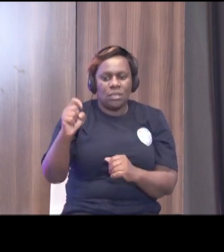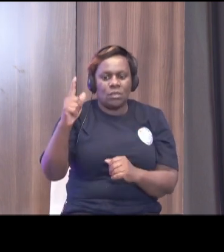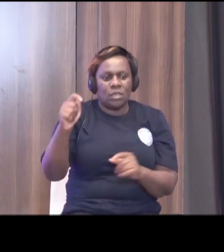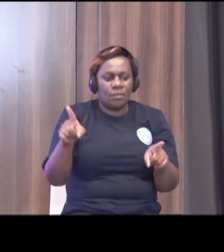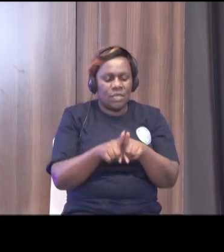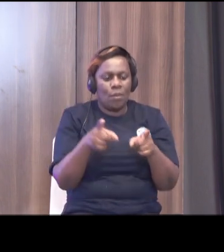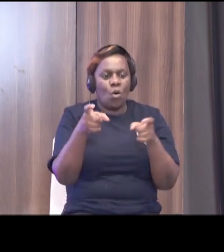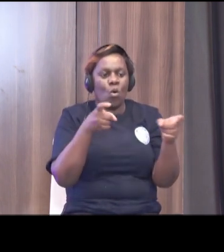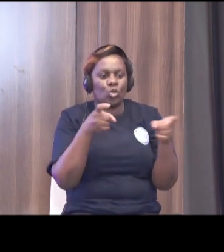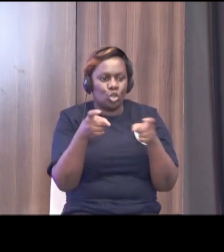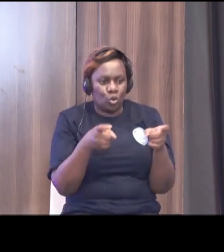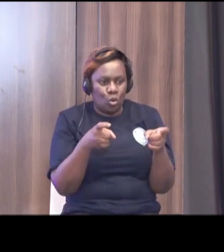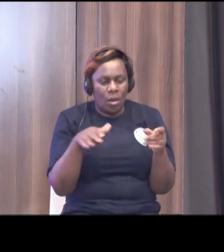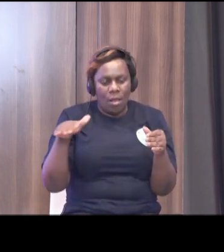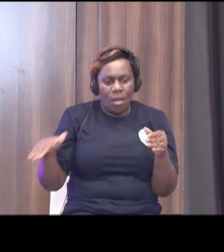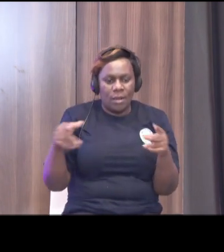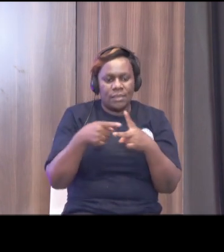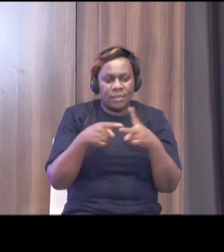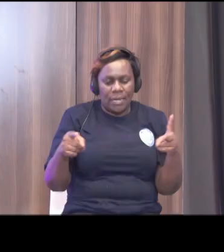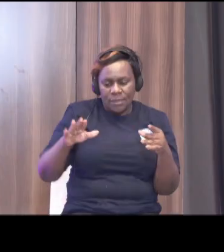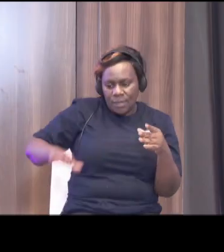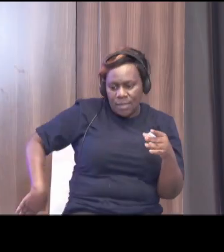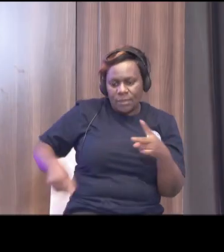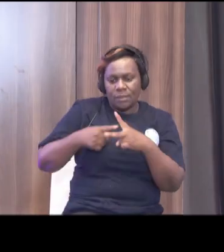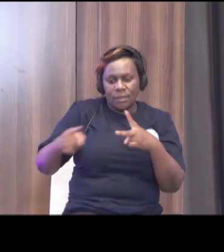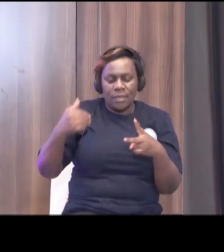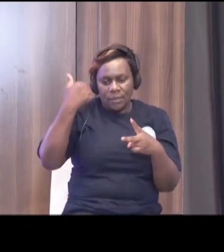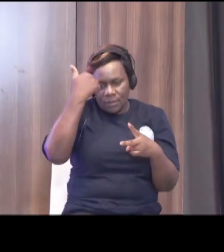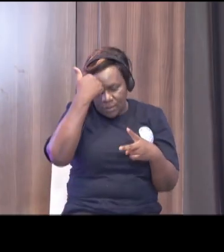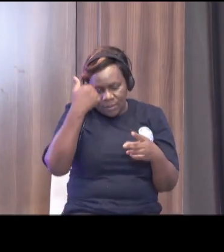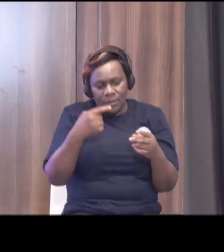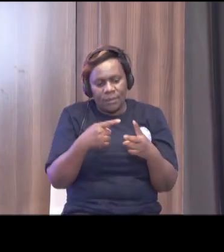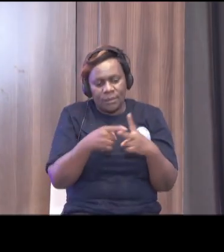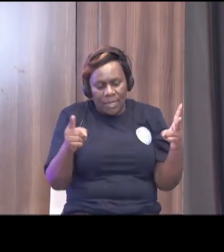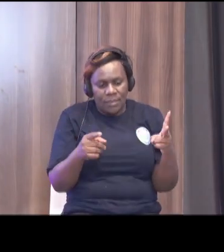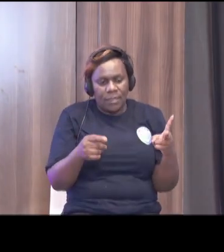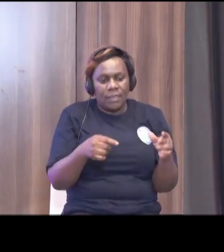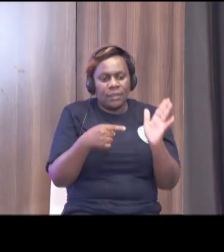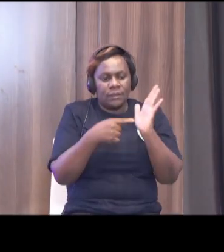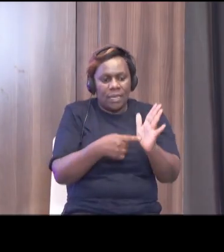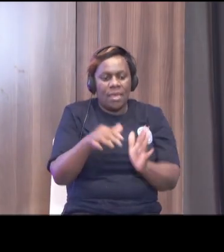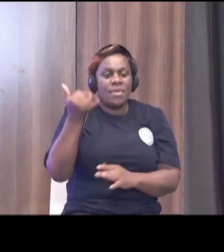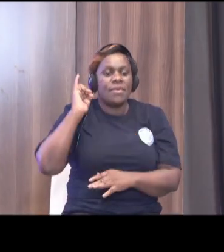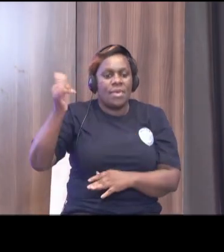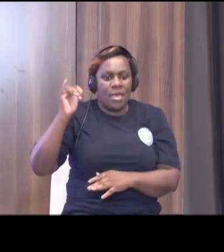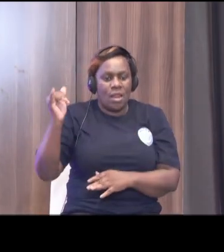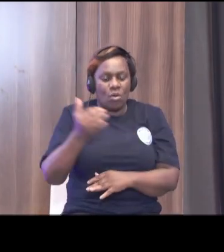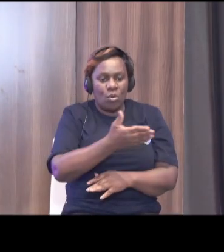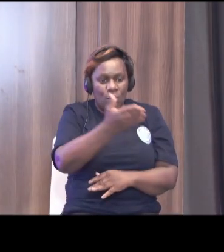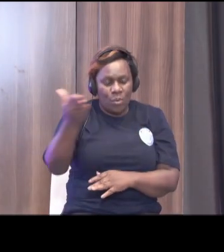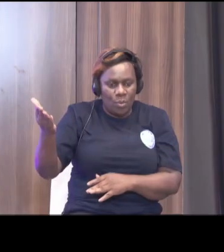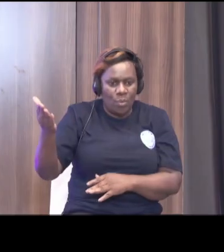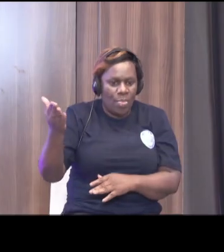the control early onset and late onset disease status. And I've just highlighted in yellow here, just for your